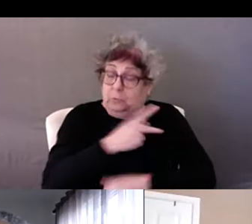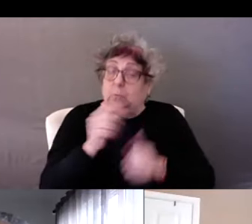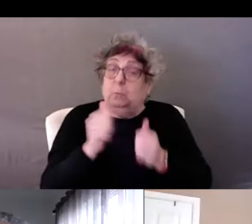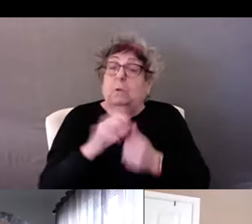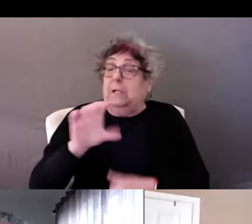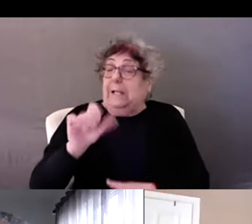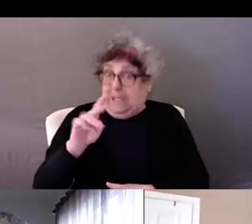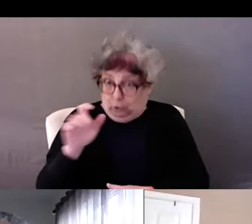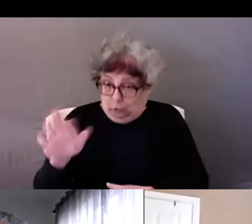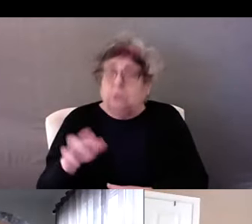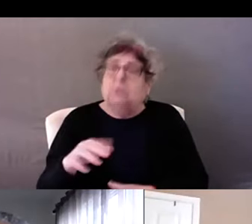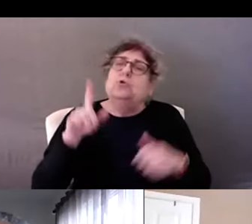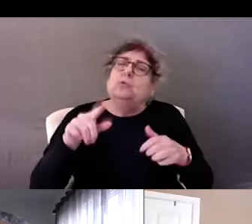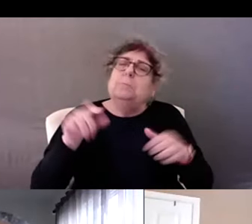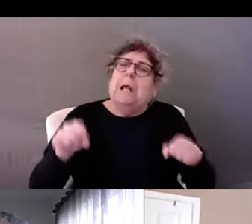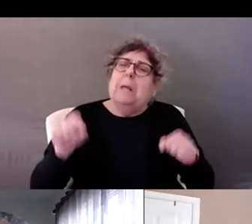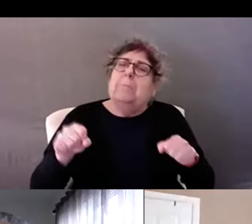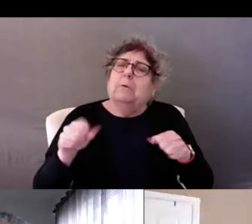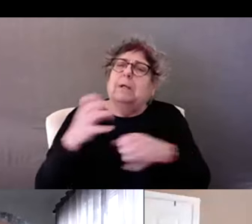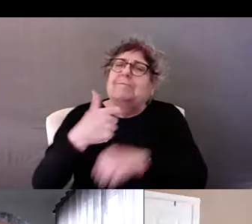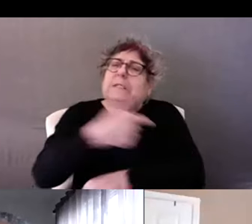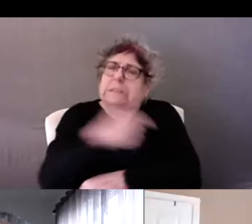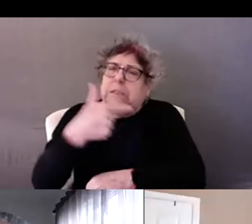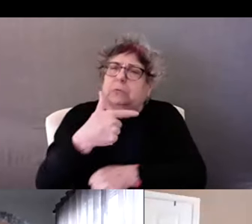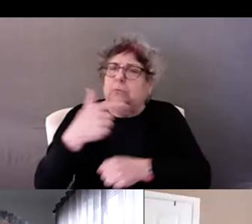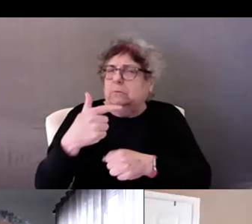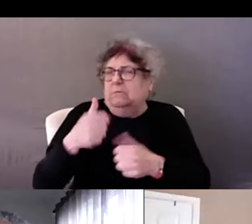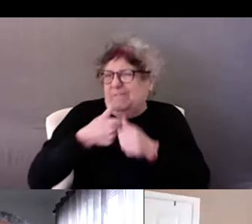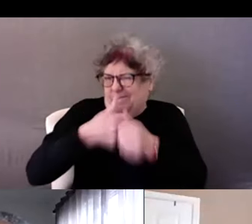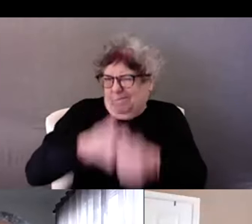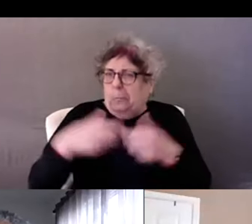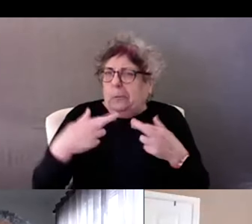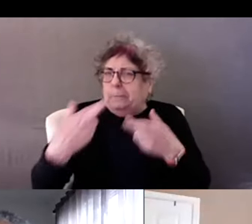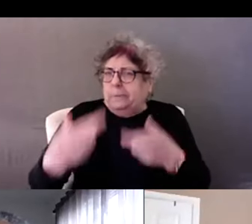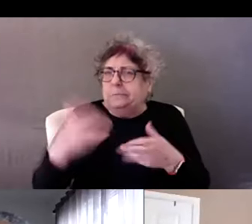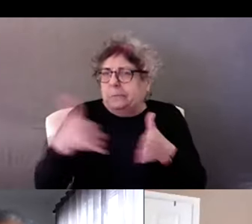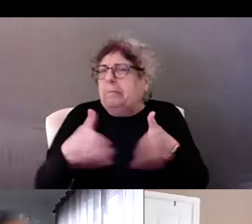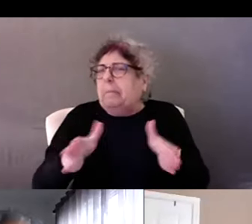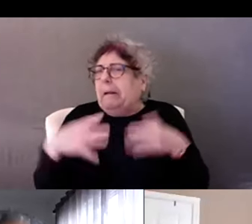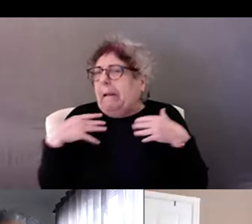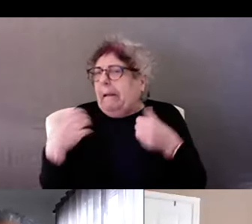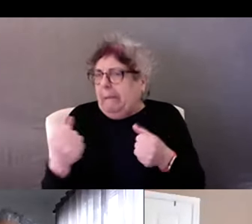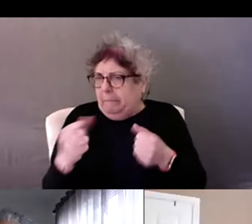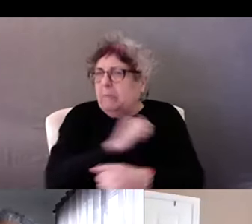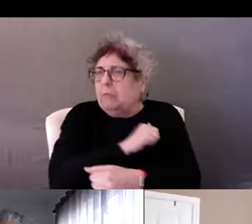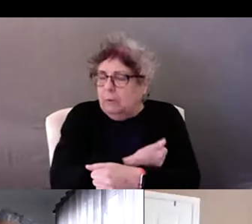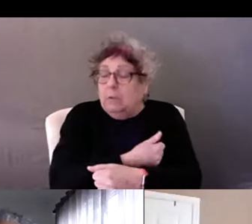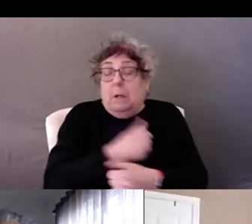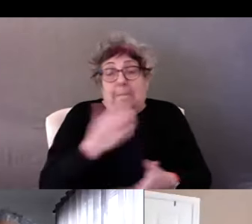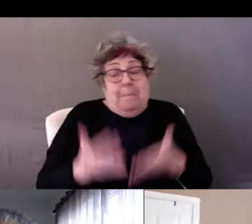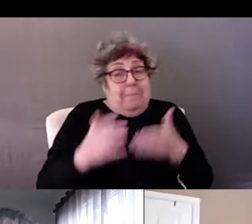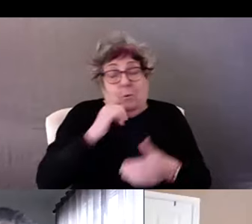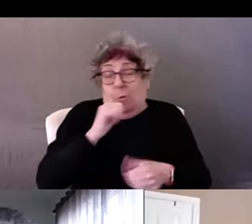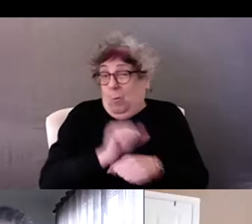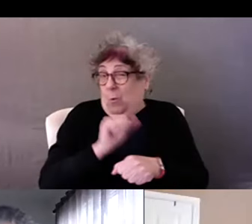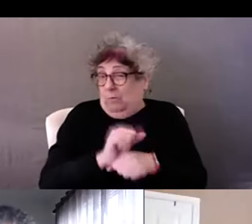should be able to undergo vaccination at the recommendations of their public health authority in a timely manner. It may not work quite as well,